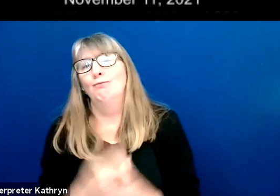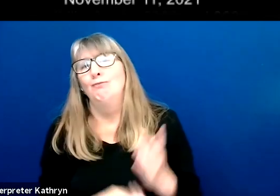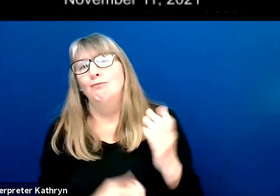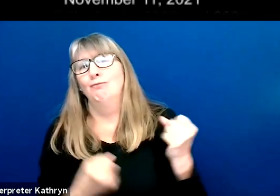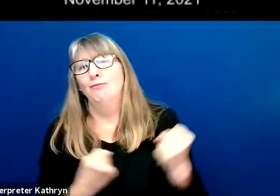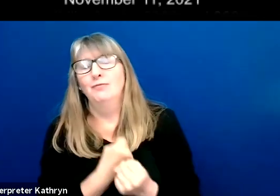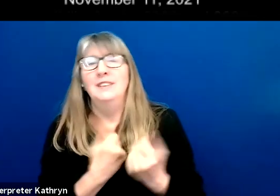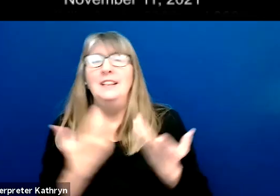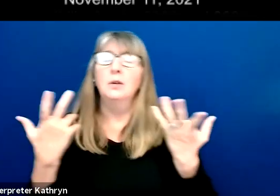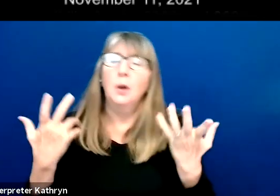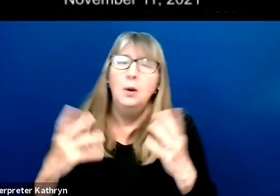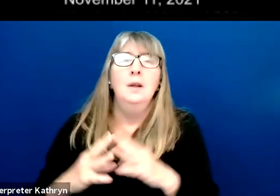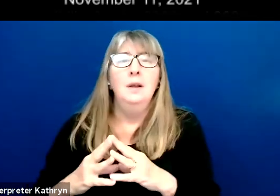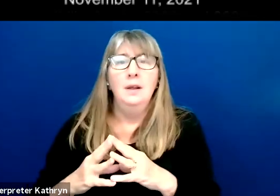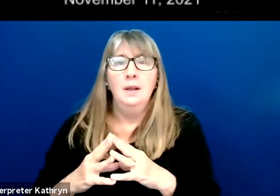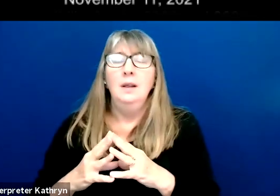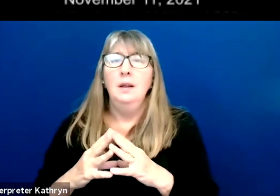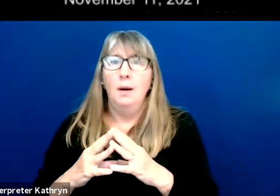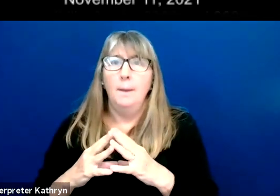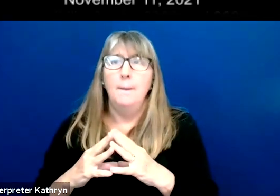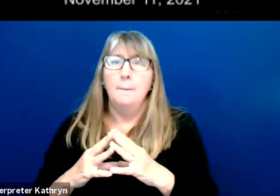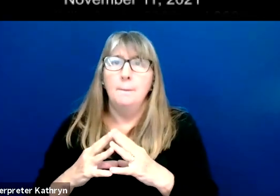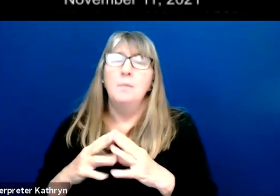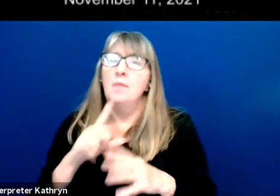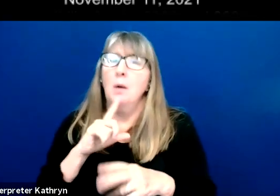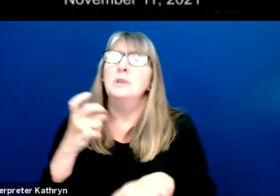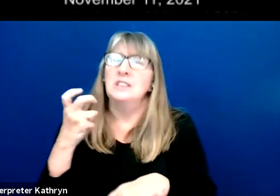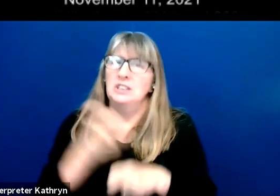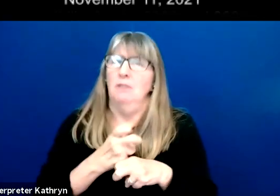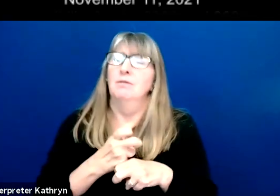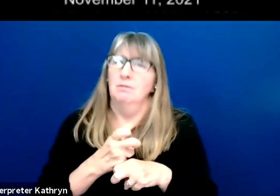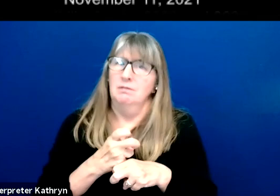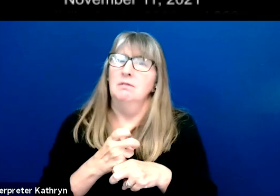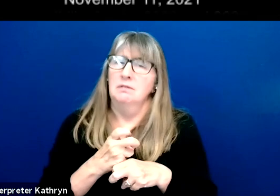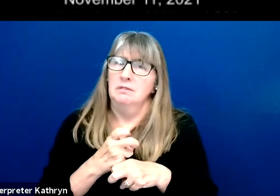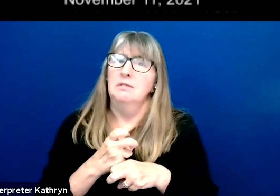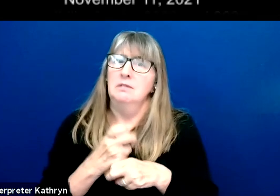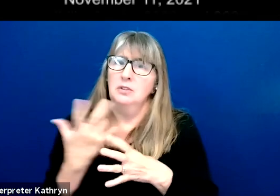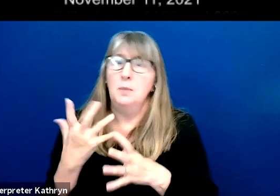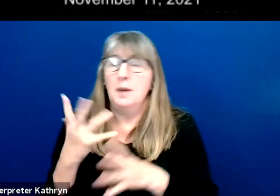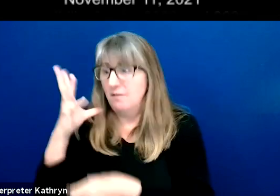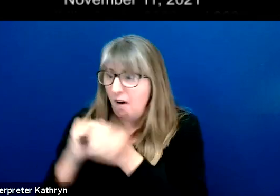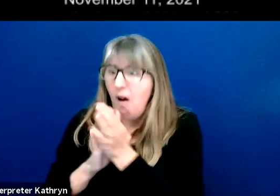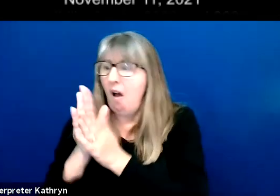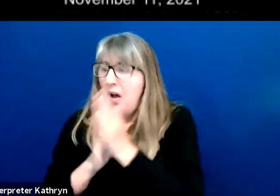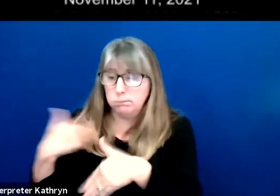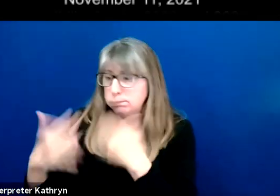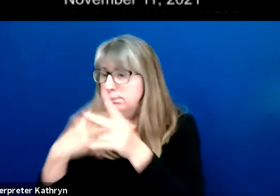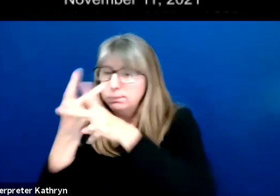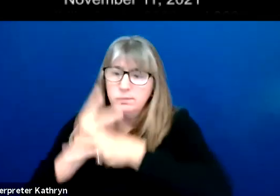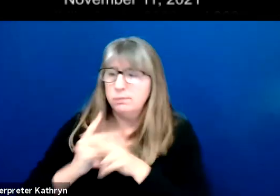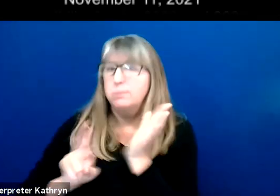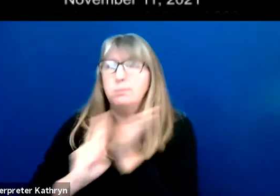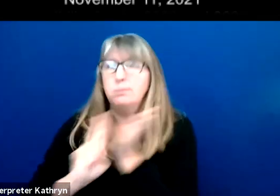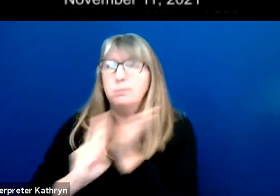that was a very tough moment to be on a team at NASA. It